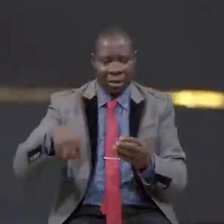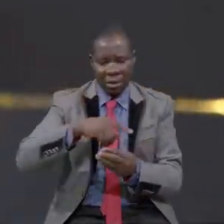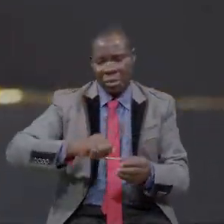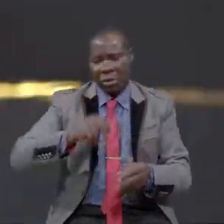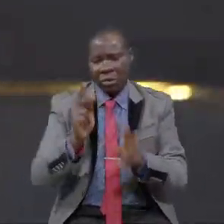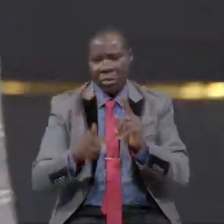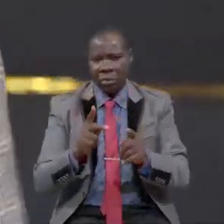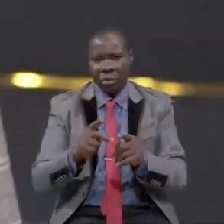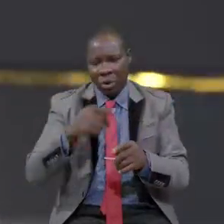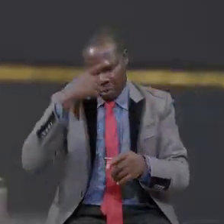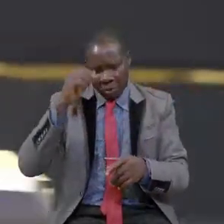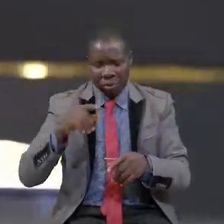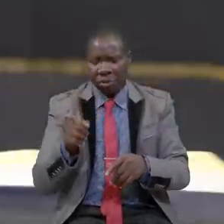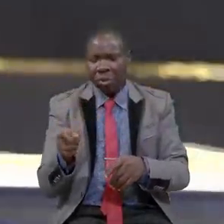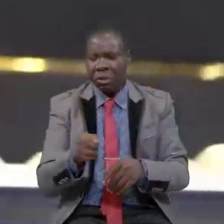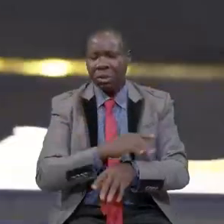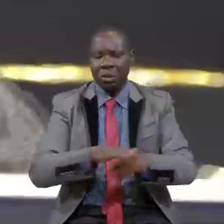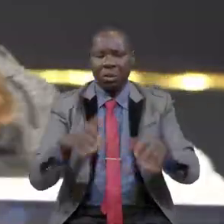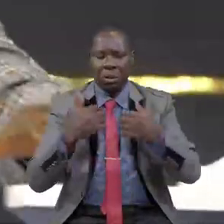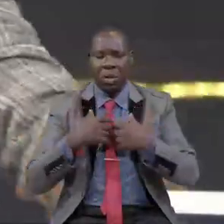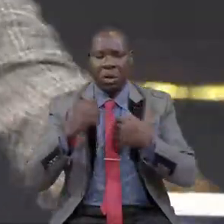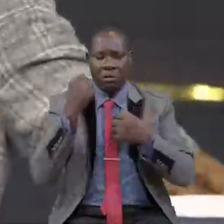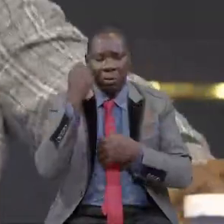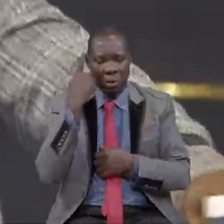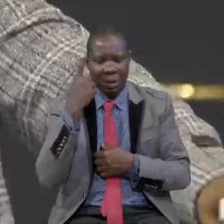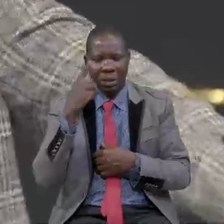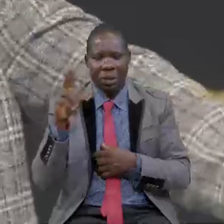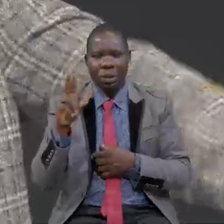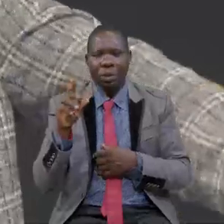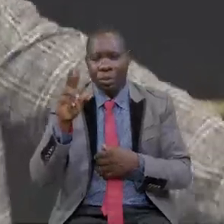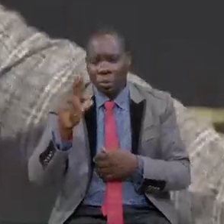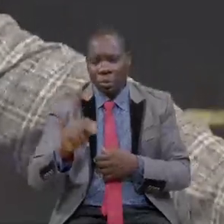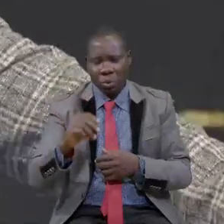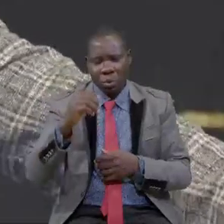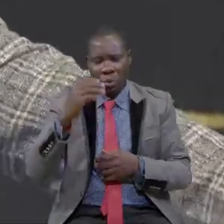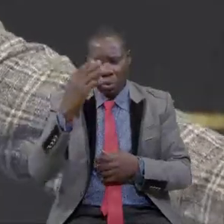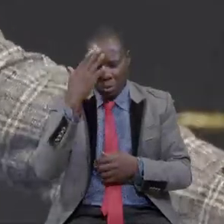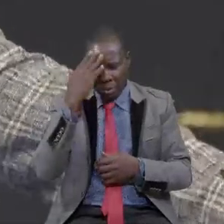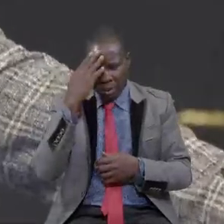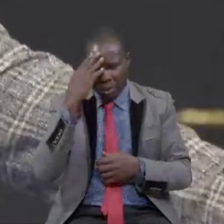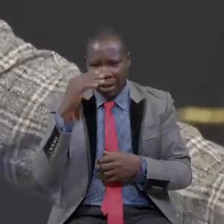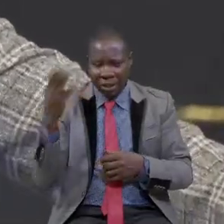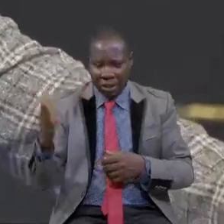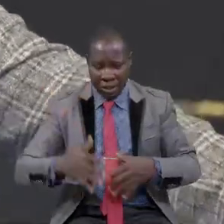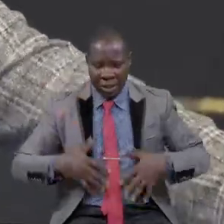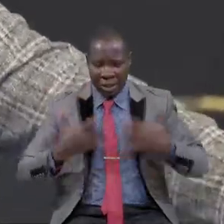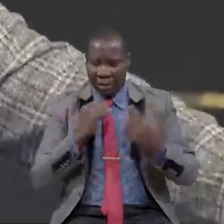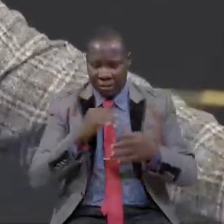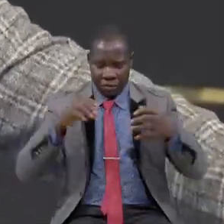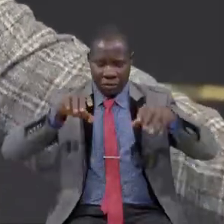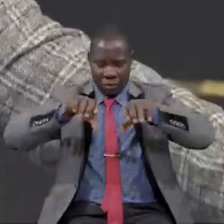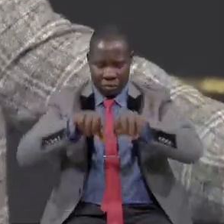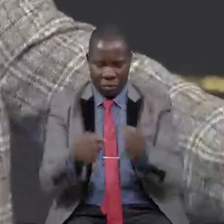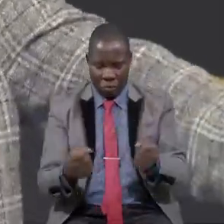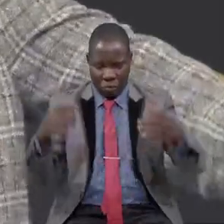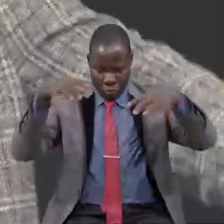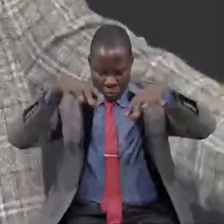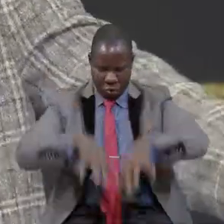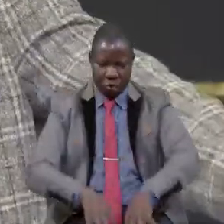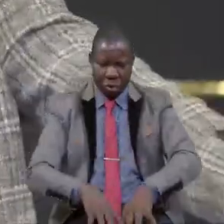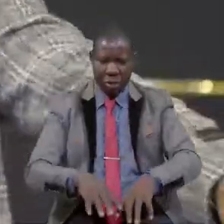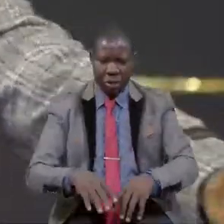lives are totally broken down and if you try and you say I know him